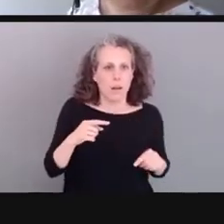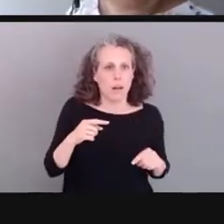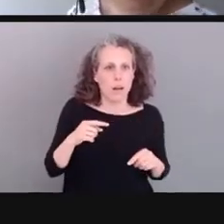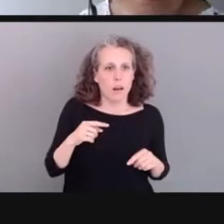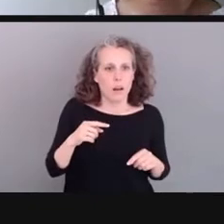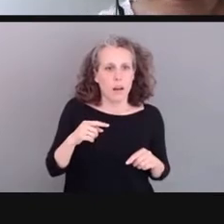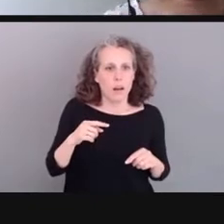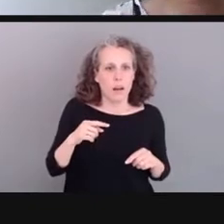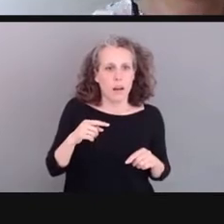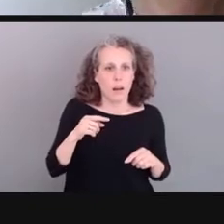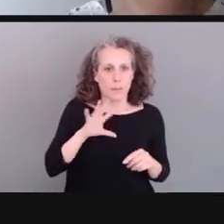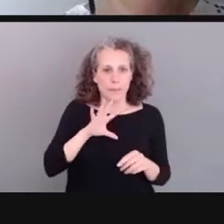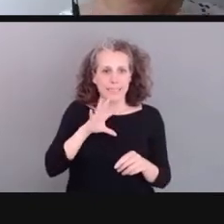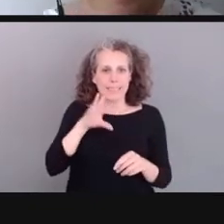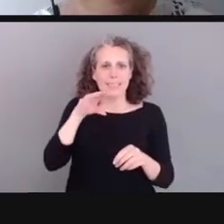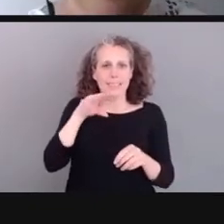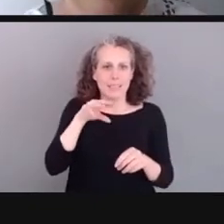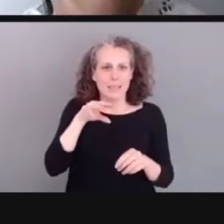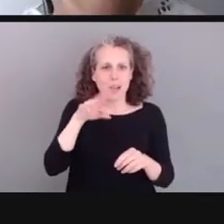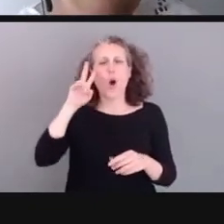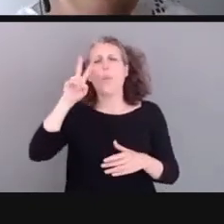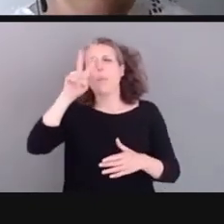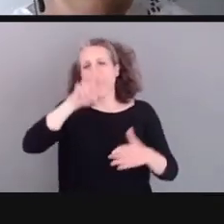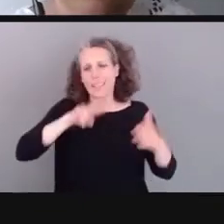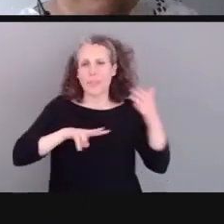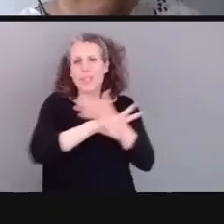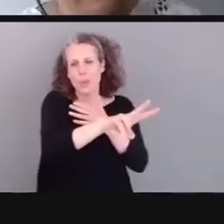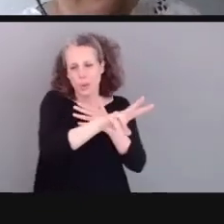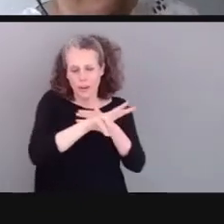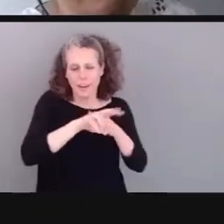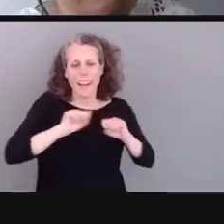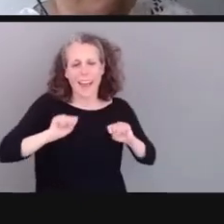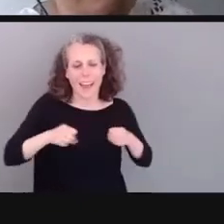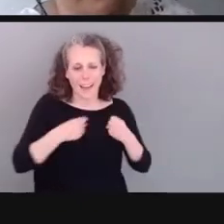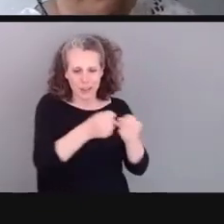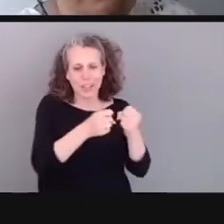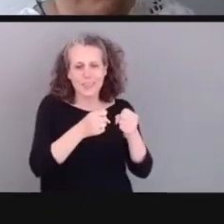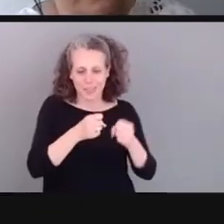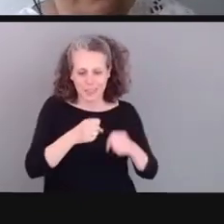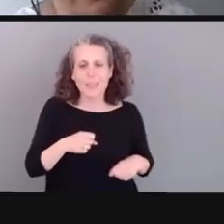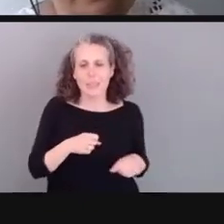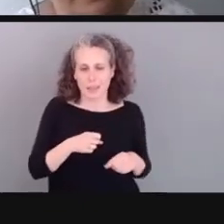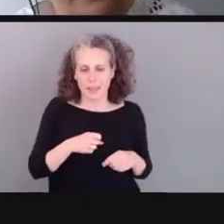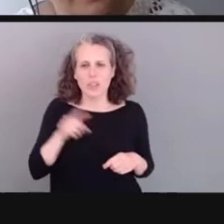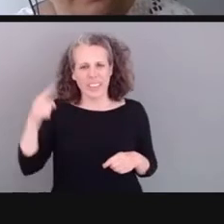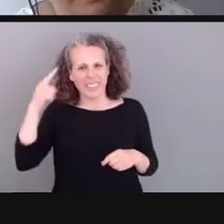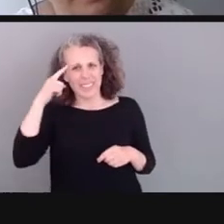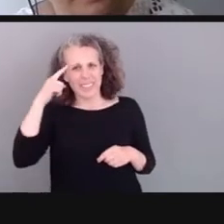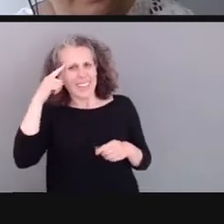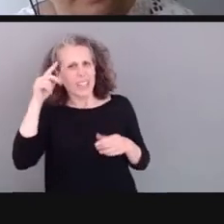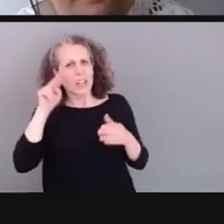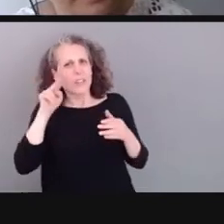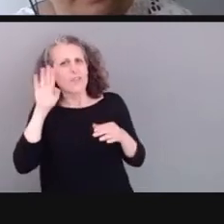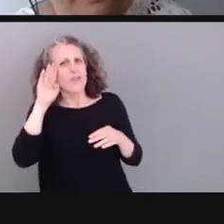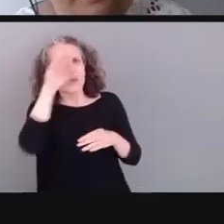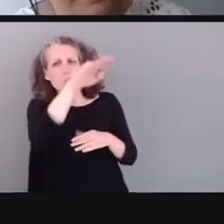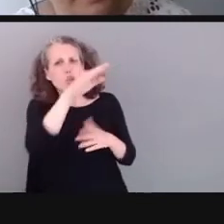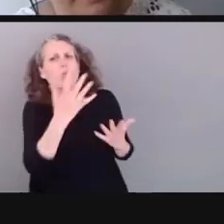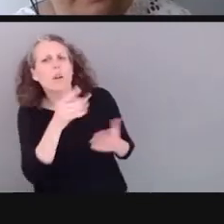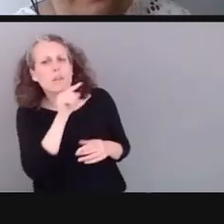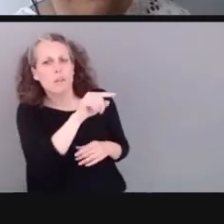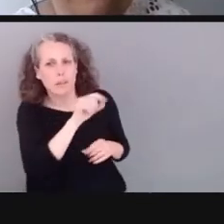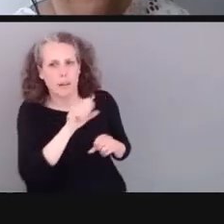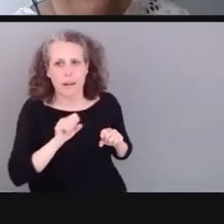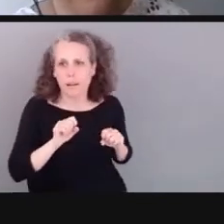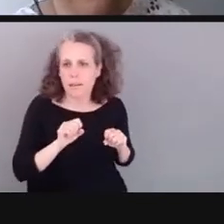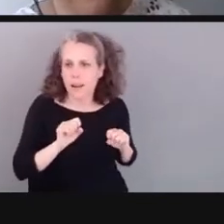anticipatory action. This needs to be, of course, put forward, but also there should be